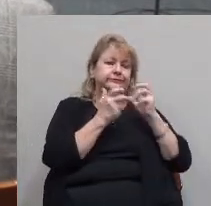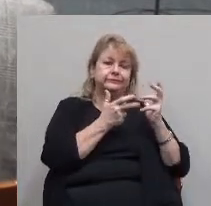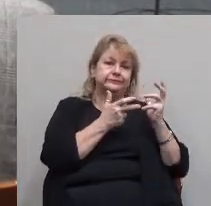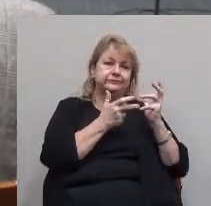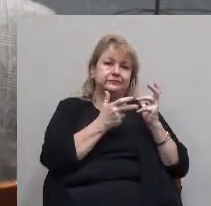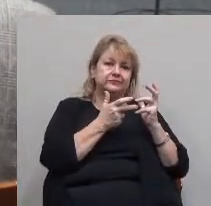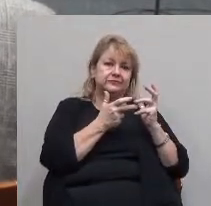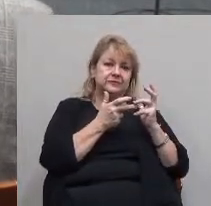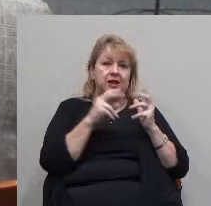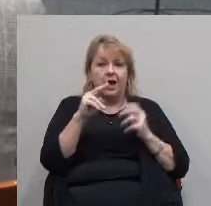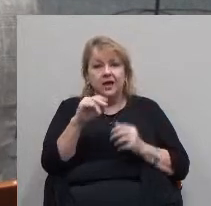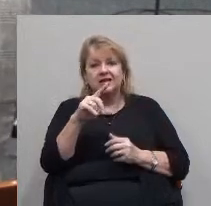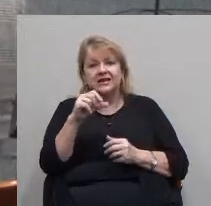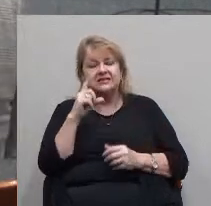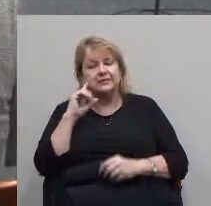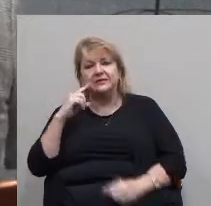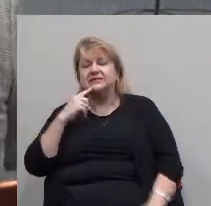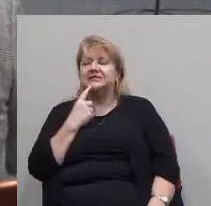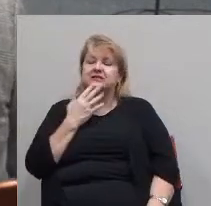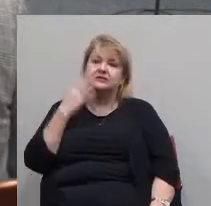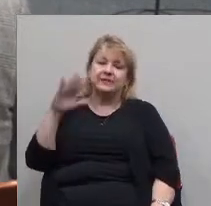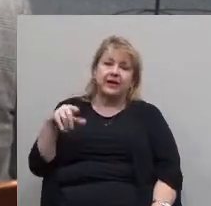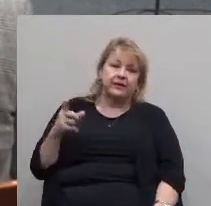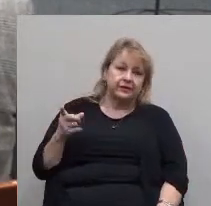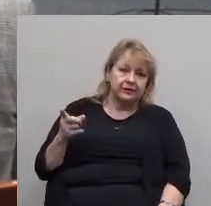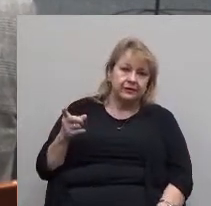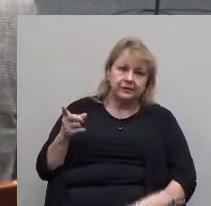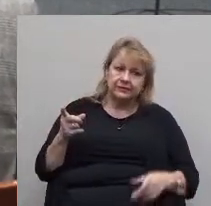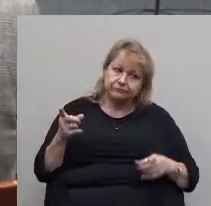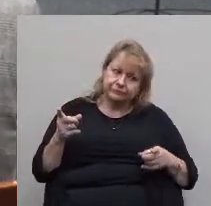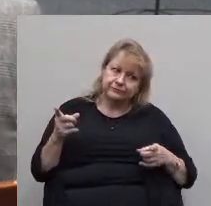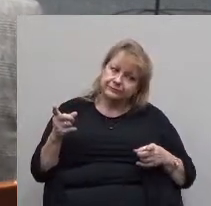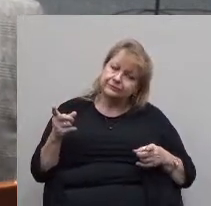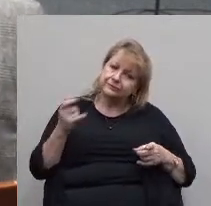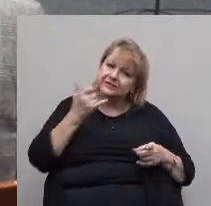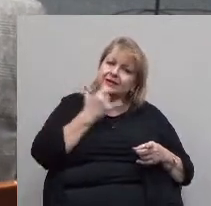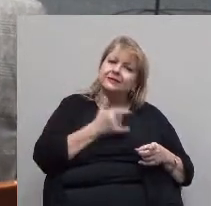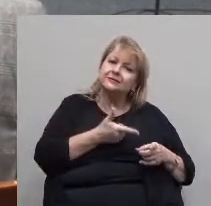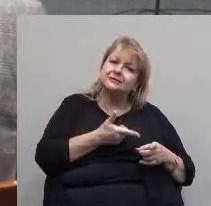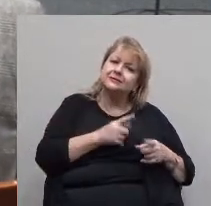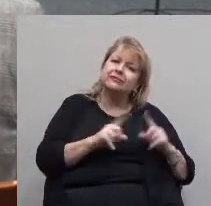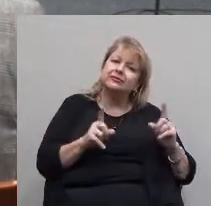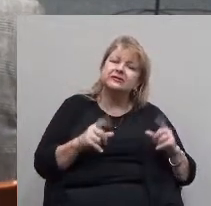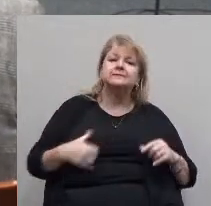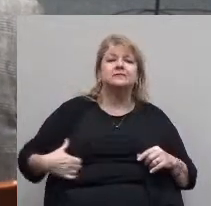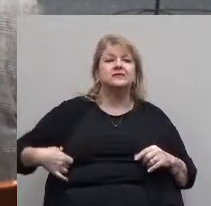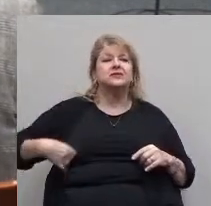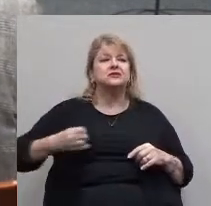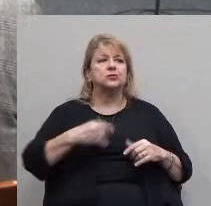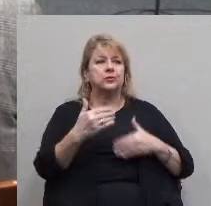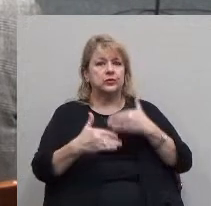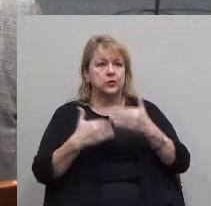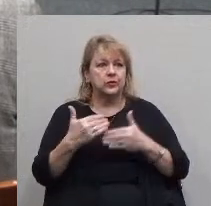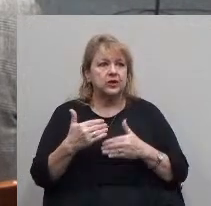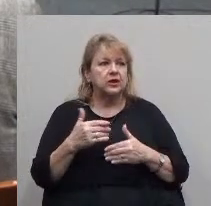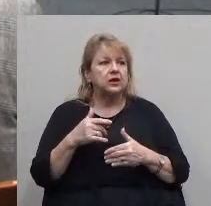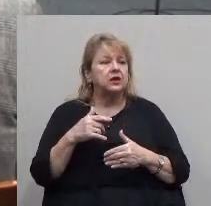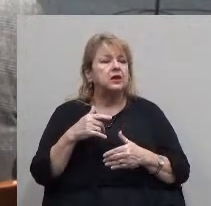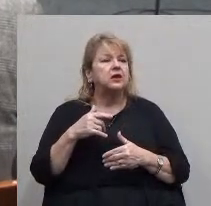on to the next item, I want to make sure that we have a lengthy agenda, so I want to make sure that we're moving on quickly because we're still just in our